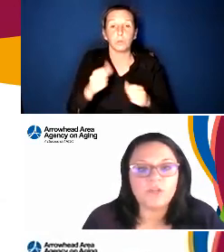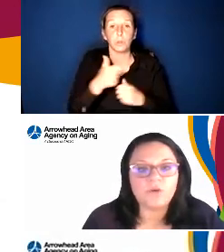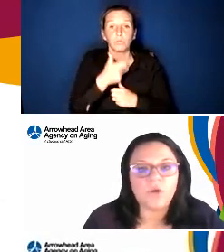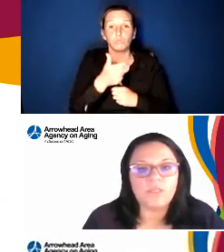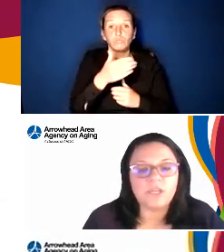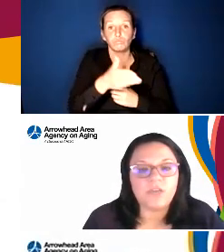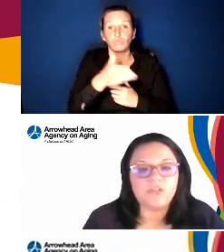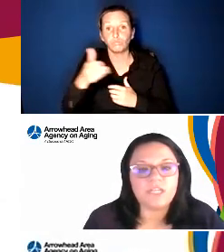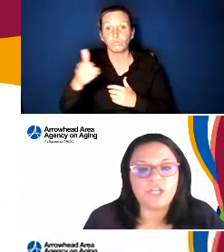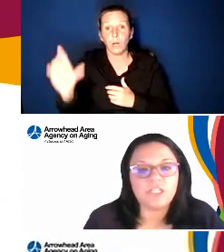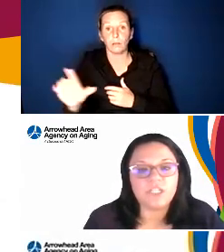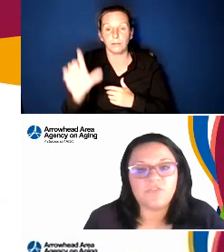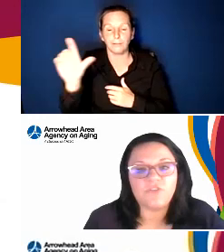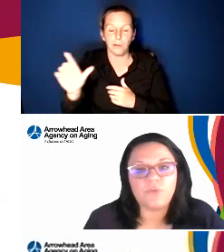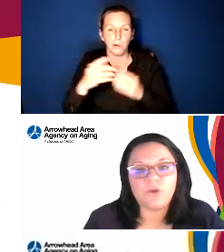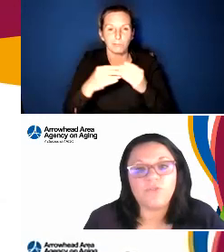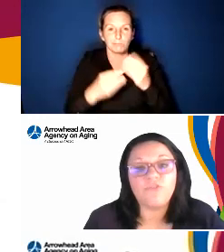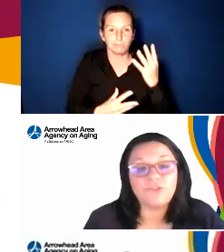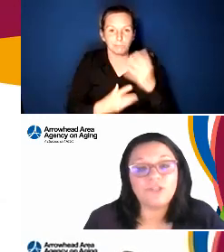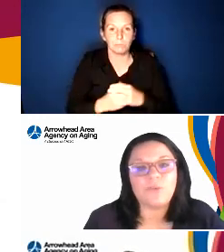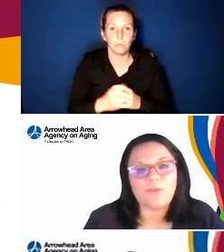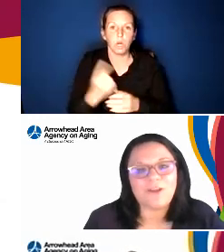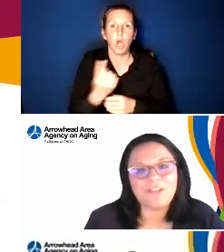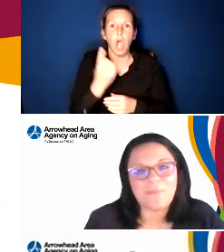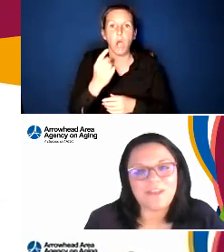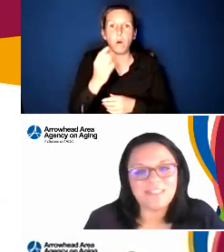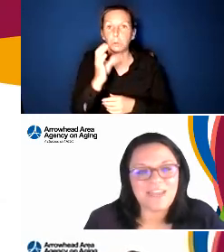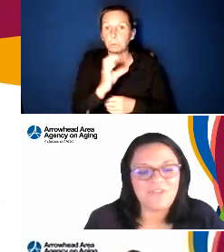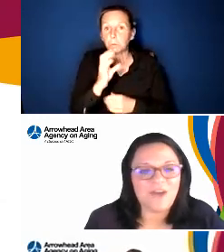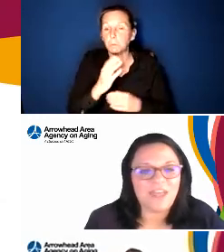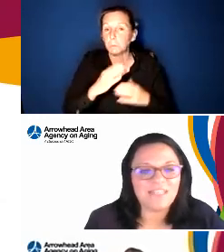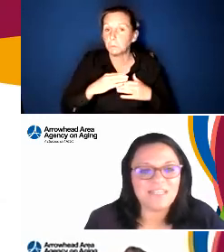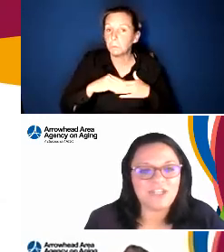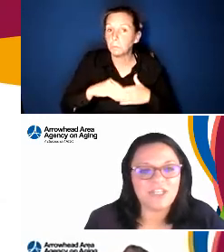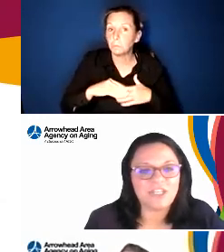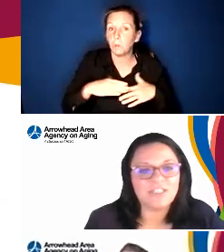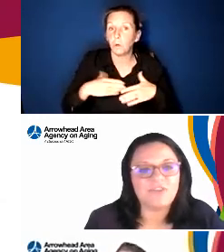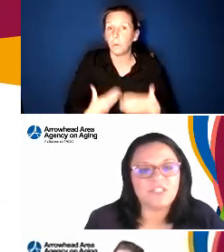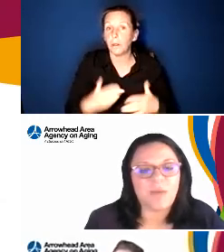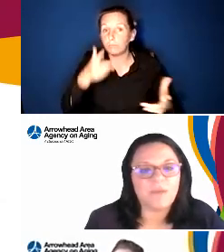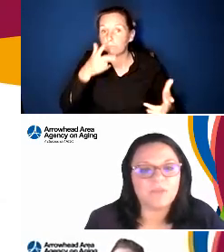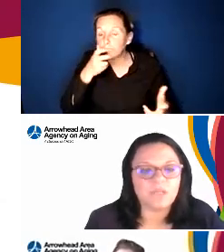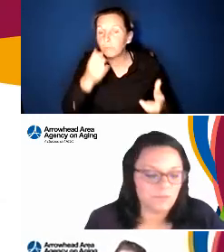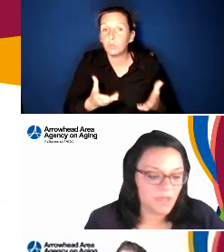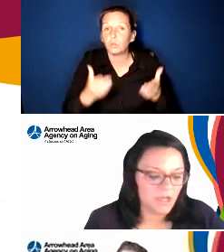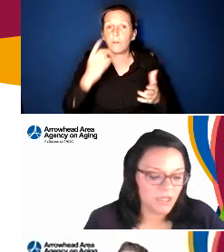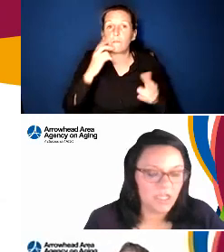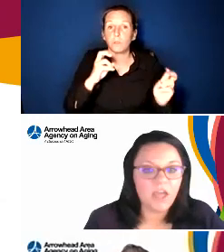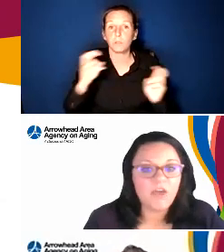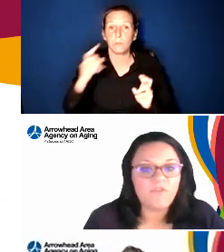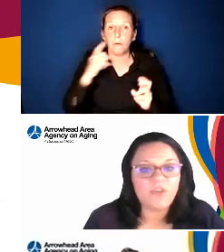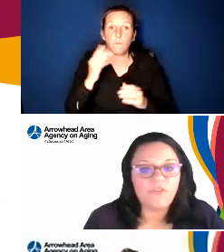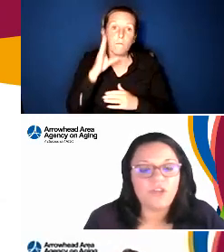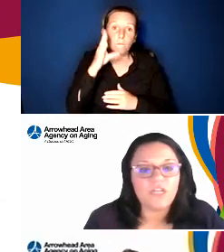are also always looking for suggestions for future webinar topics. If you have any suggestions for topics or